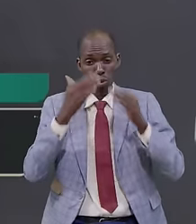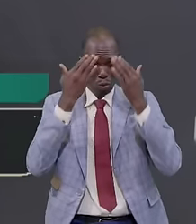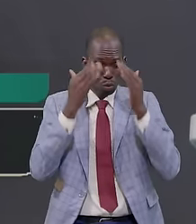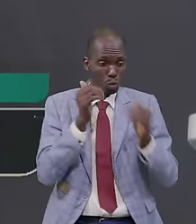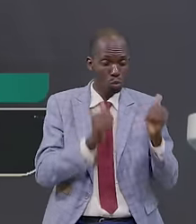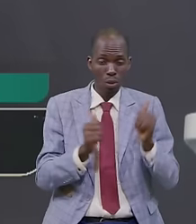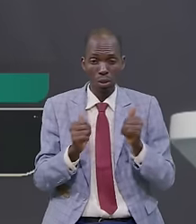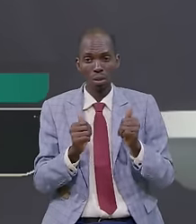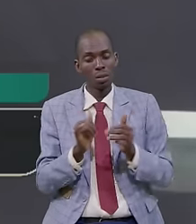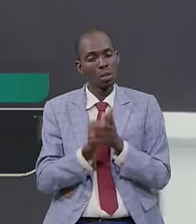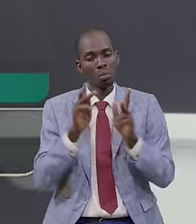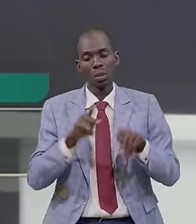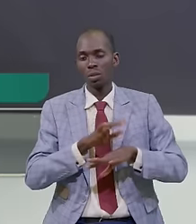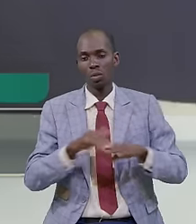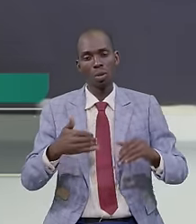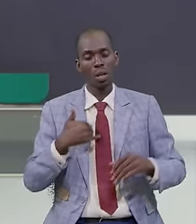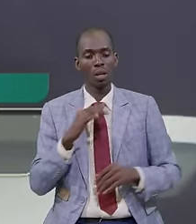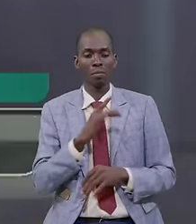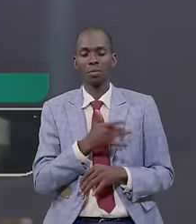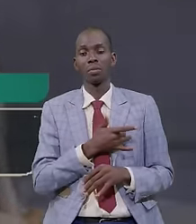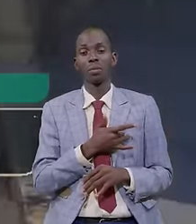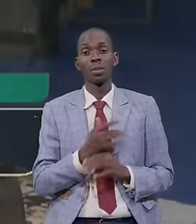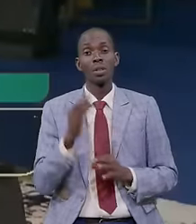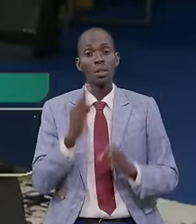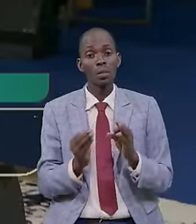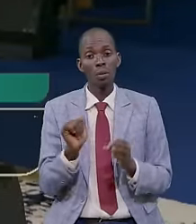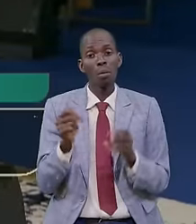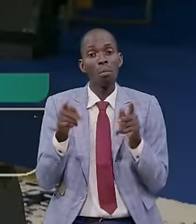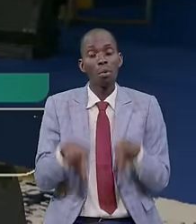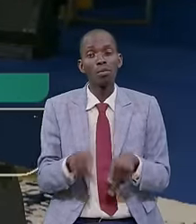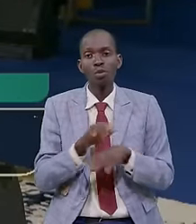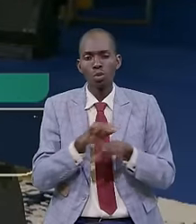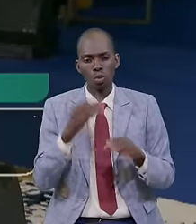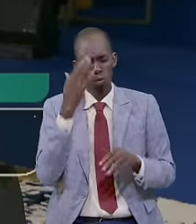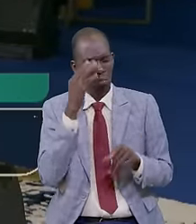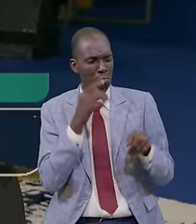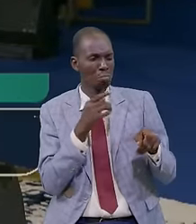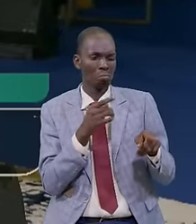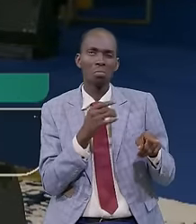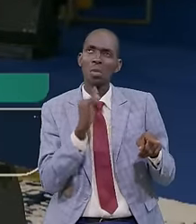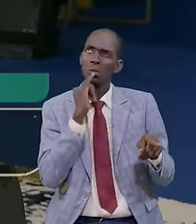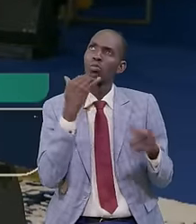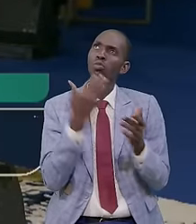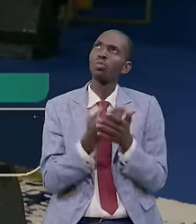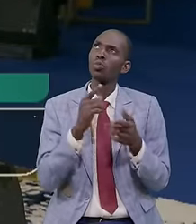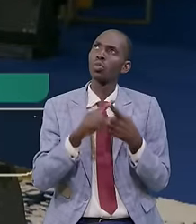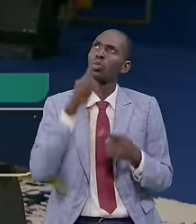look? If a person does not know, this is acceptable to God, this is